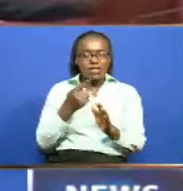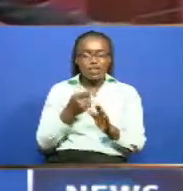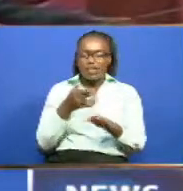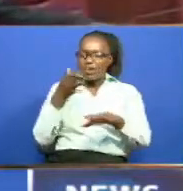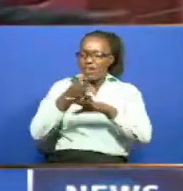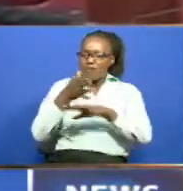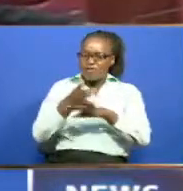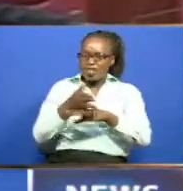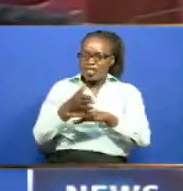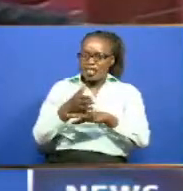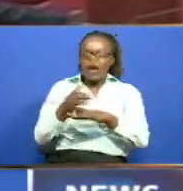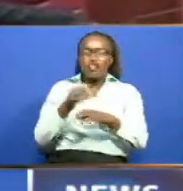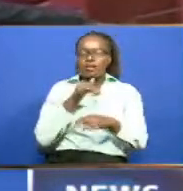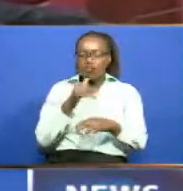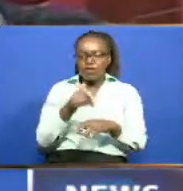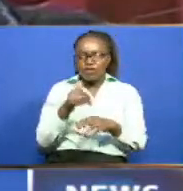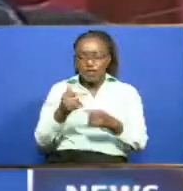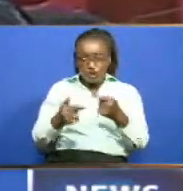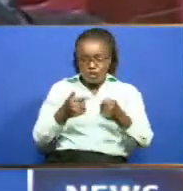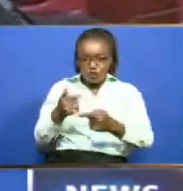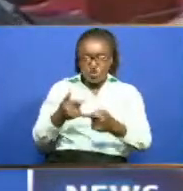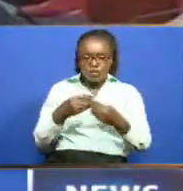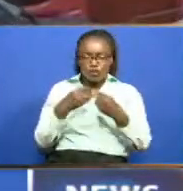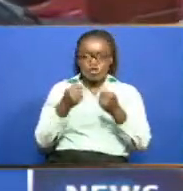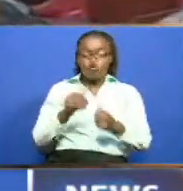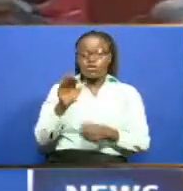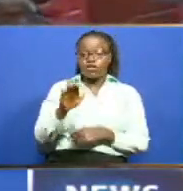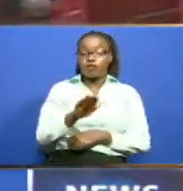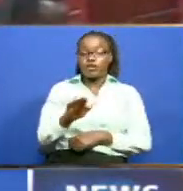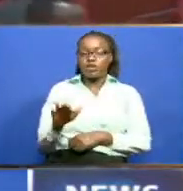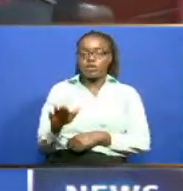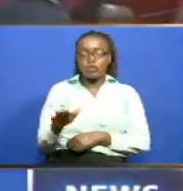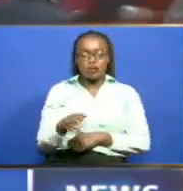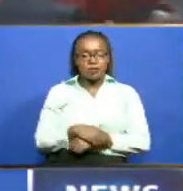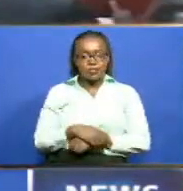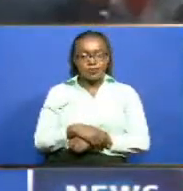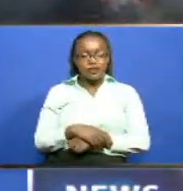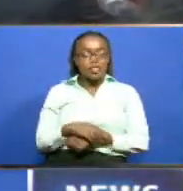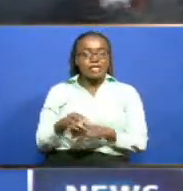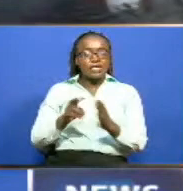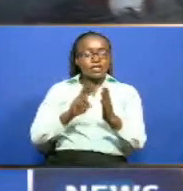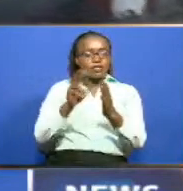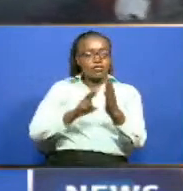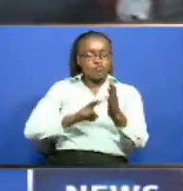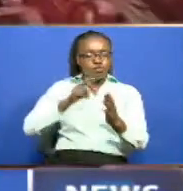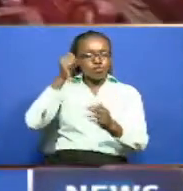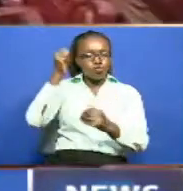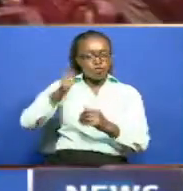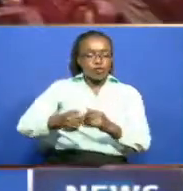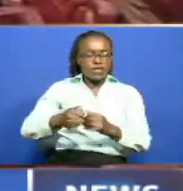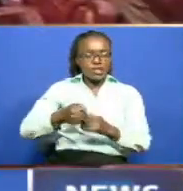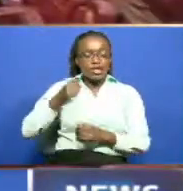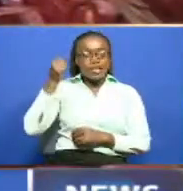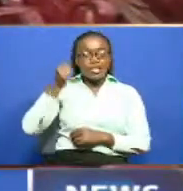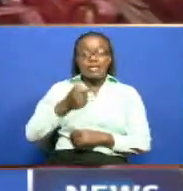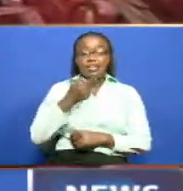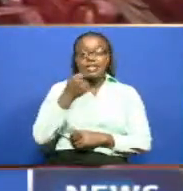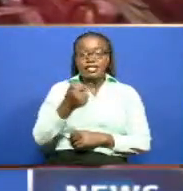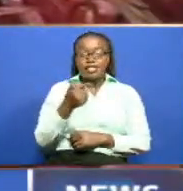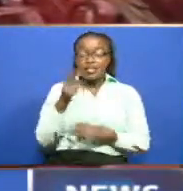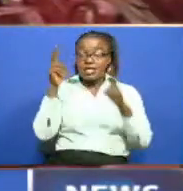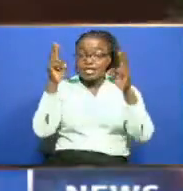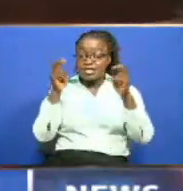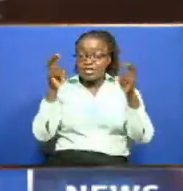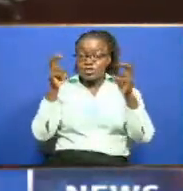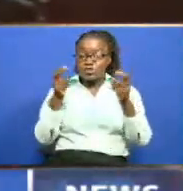and did not outline the procedure for the dissolution of Parliament. In his ruling, Judge Weldon Korir pointed out the issues raised